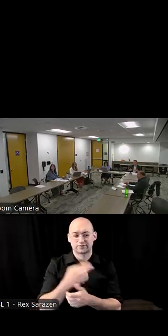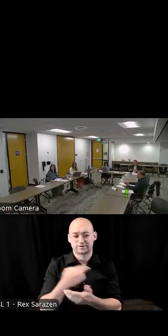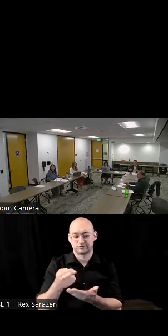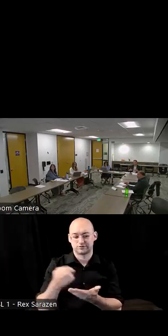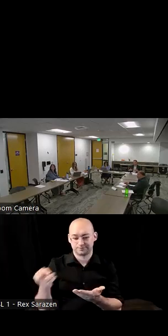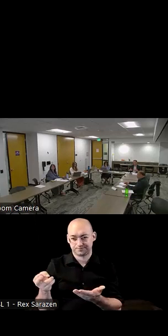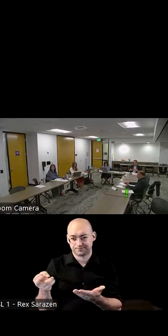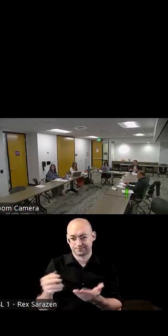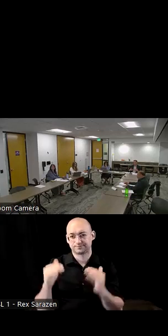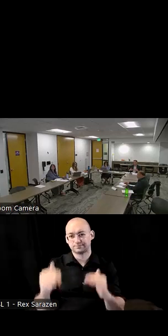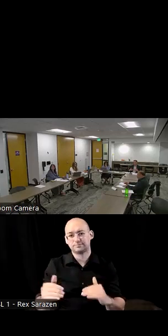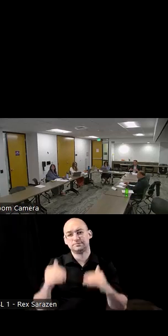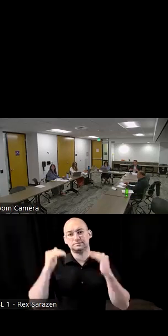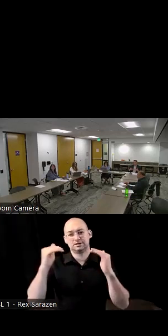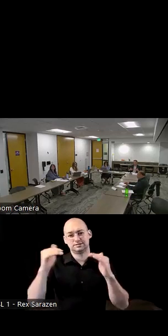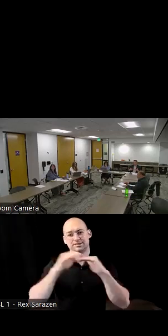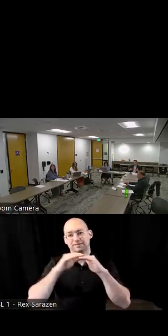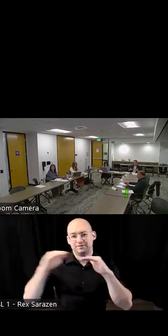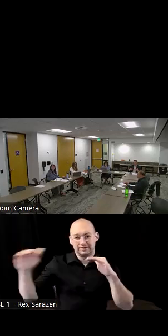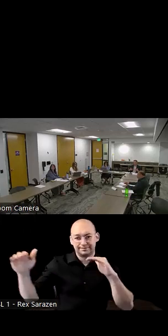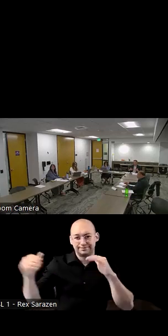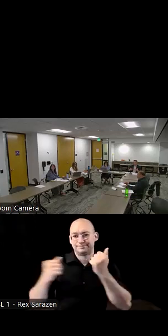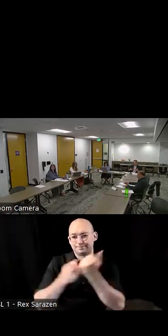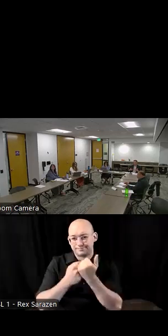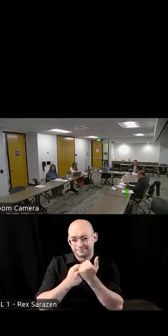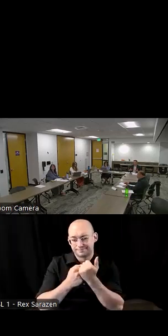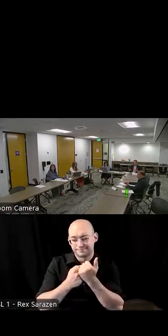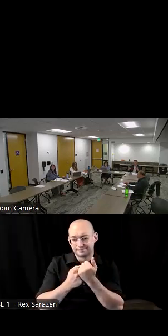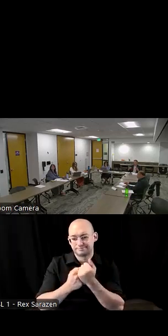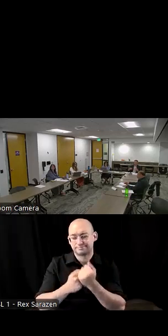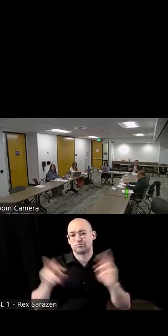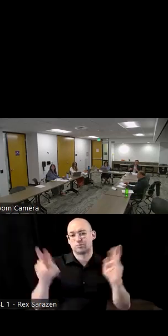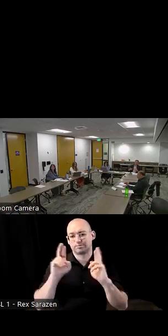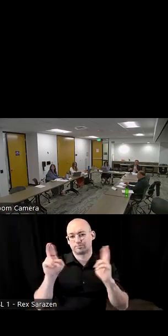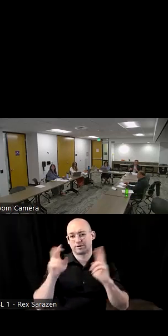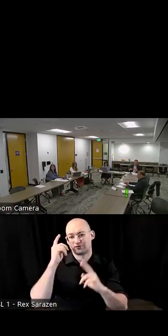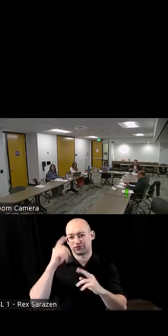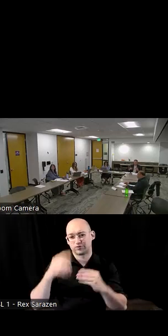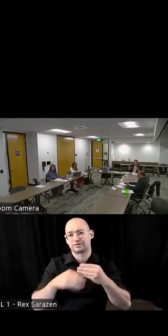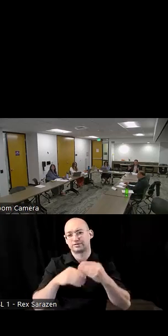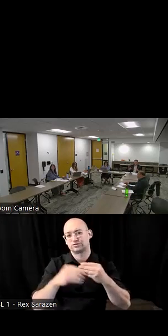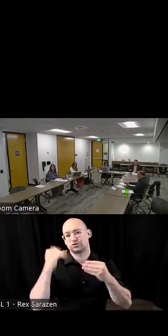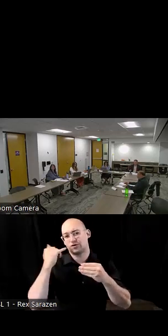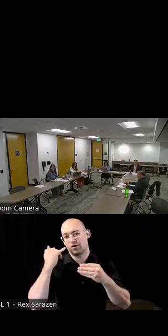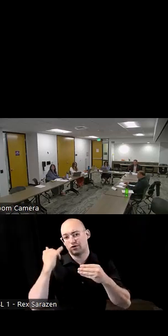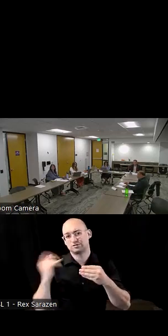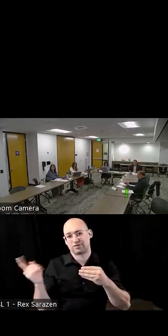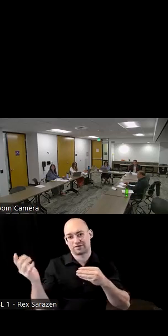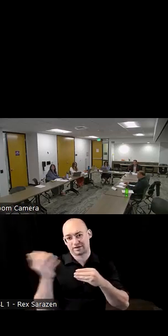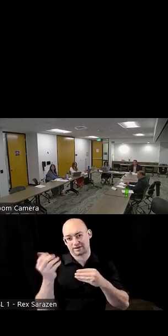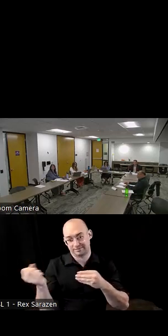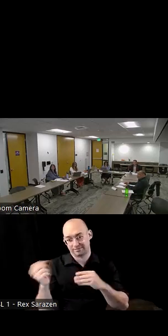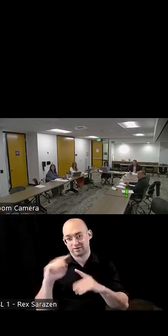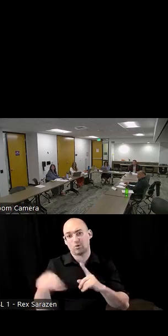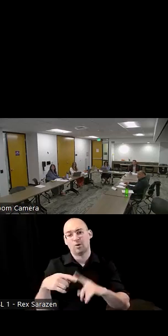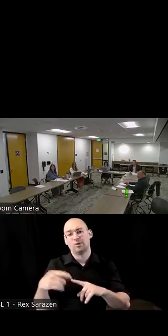of assistance. And also that they'd be prepared for the additional calls that they may receive once we have a No Wrong Door website